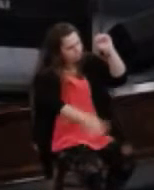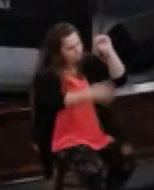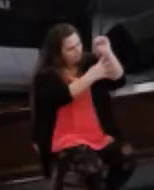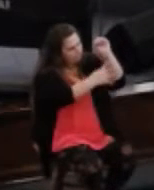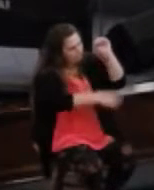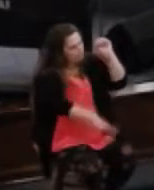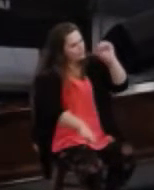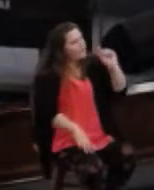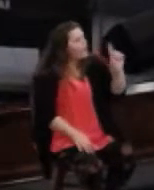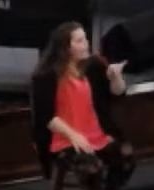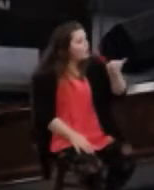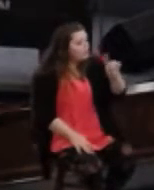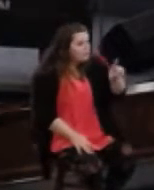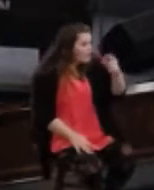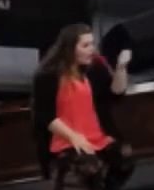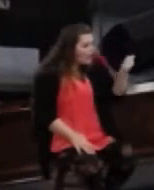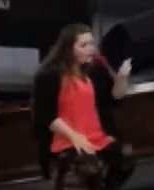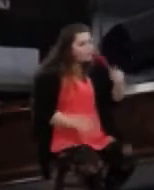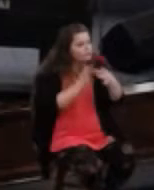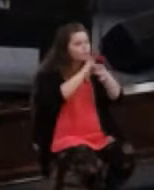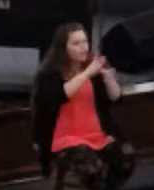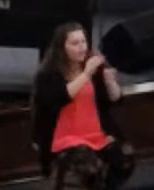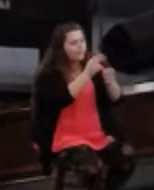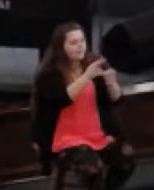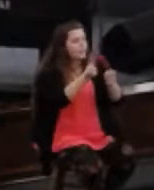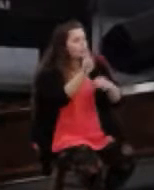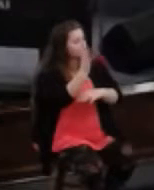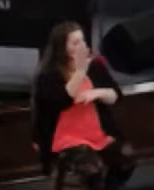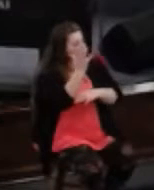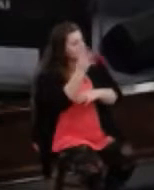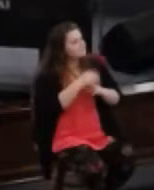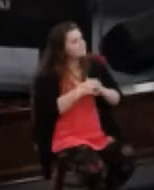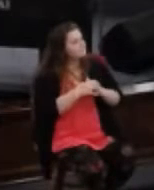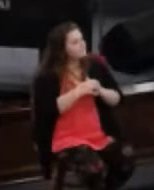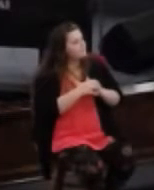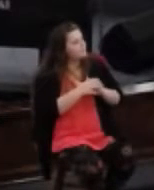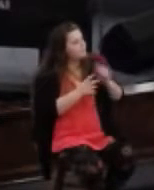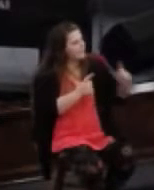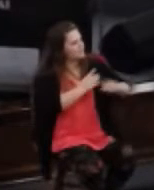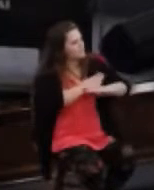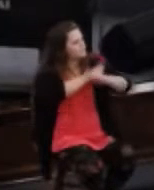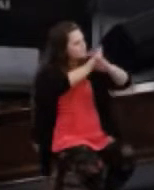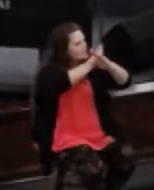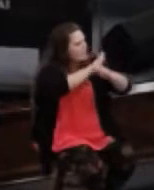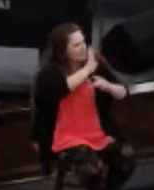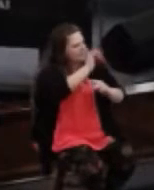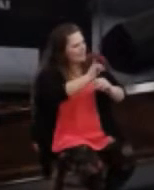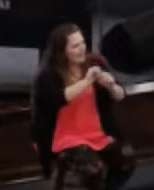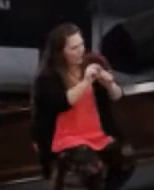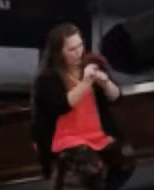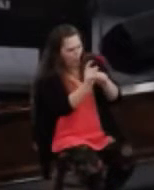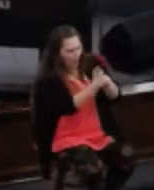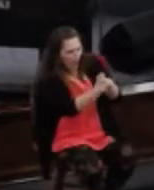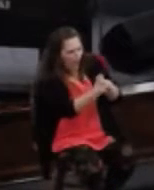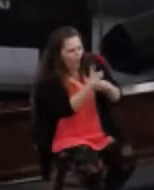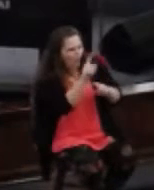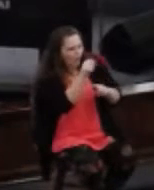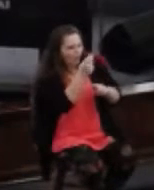Also, something else about the myrrh tree. It's protected by all these long thorns.